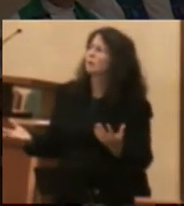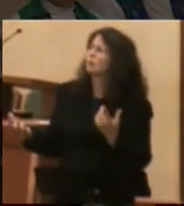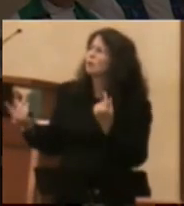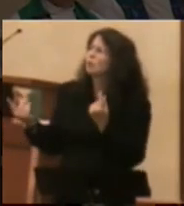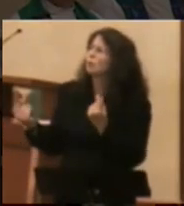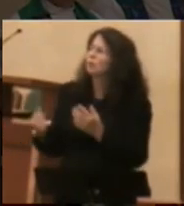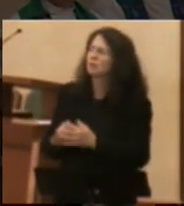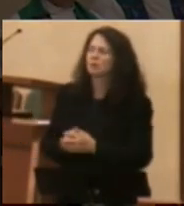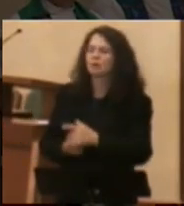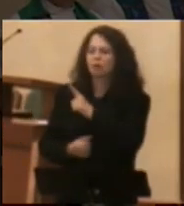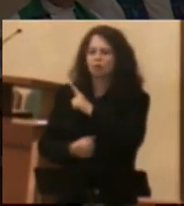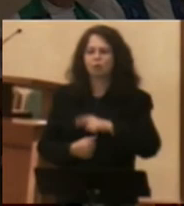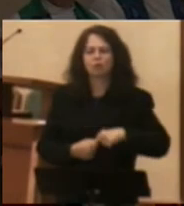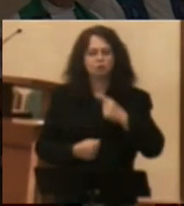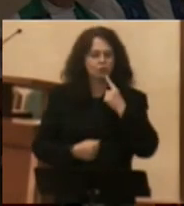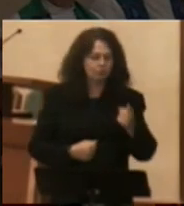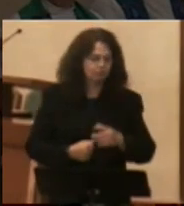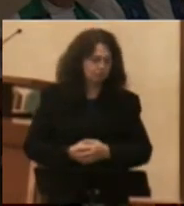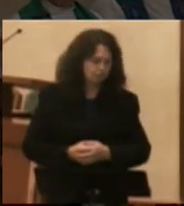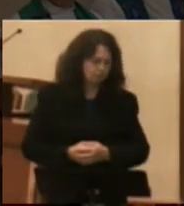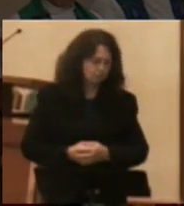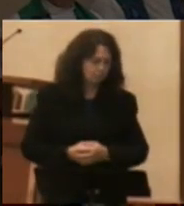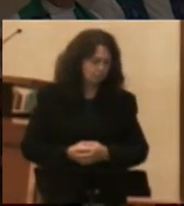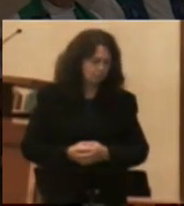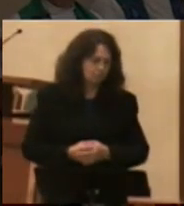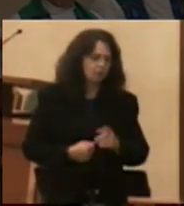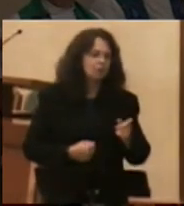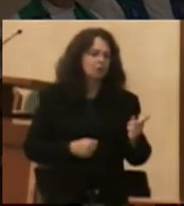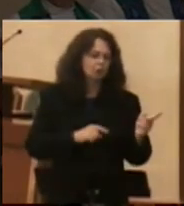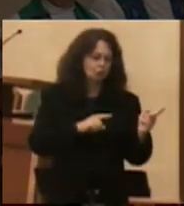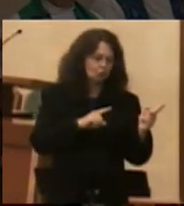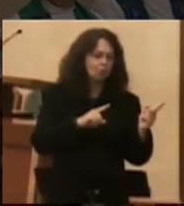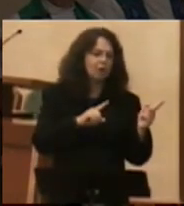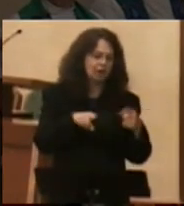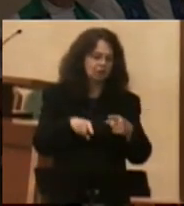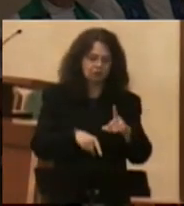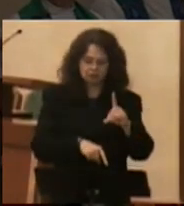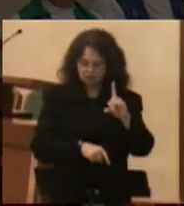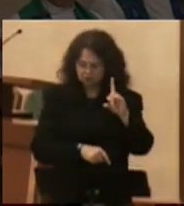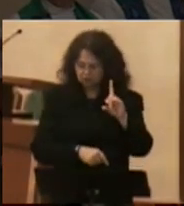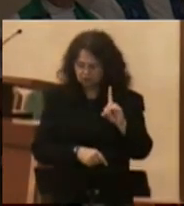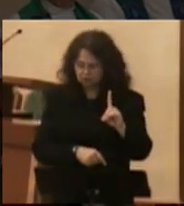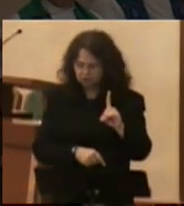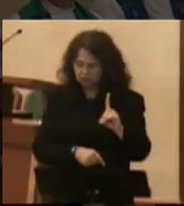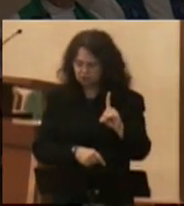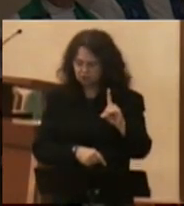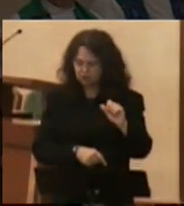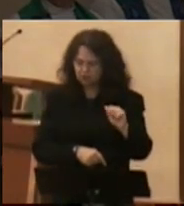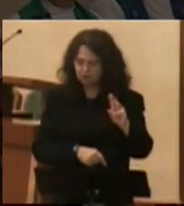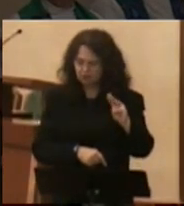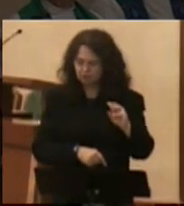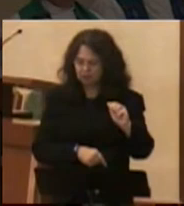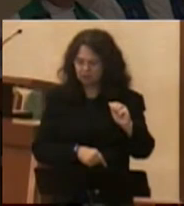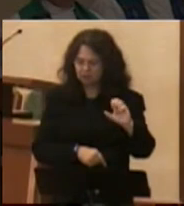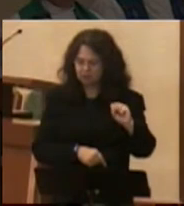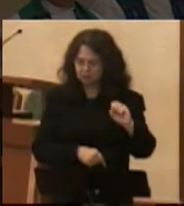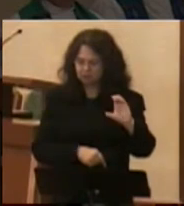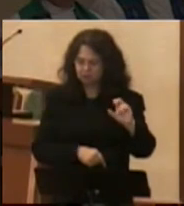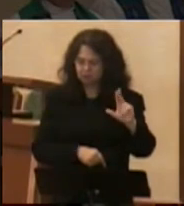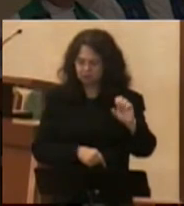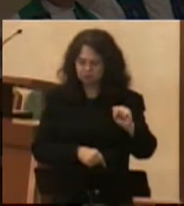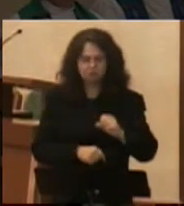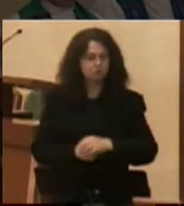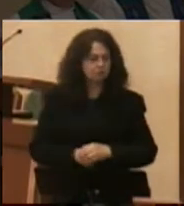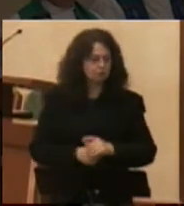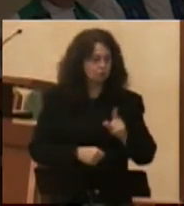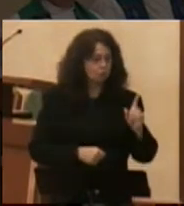the Lord said to him, "Go return on your way to the wilderness of Damascus. When you arrive, you shall anoint Hazael as